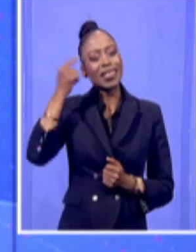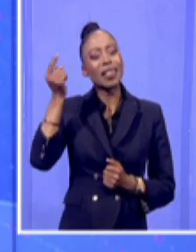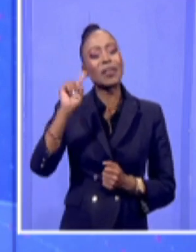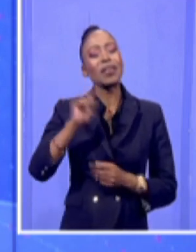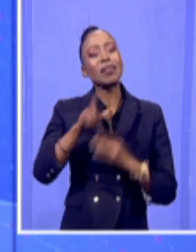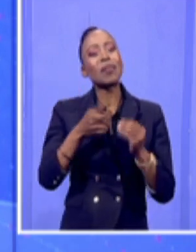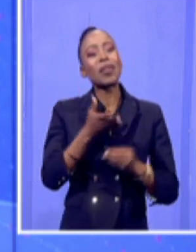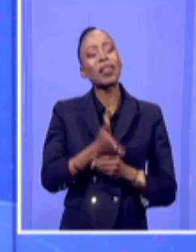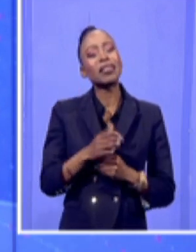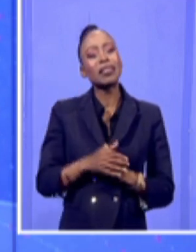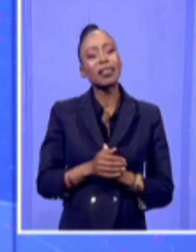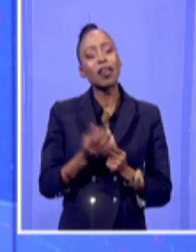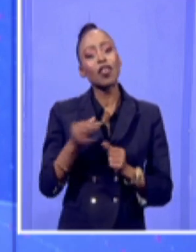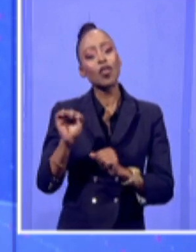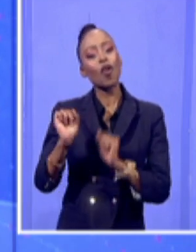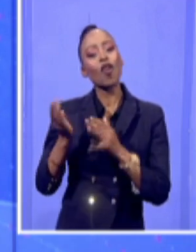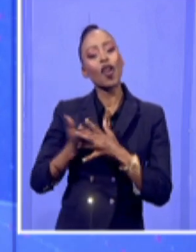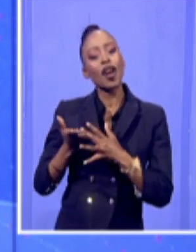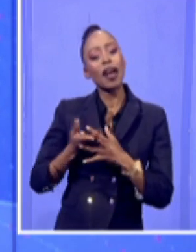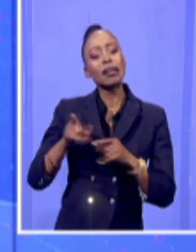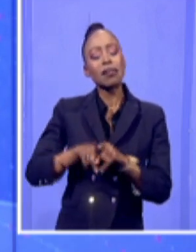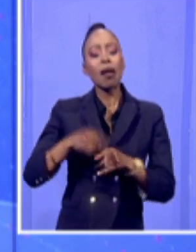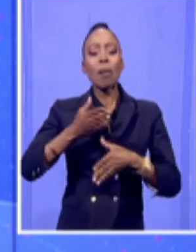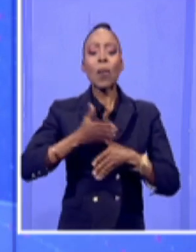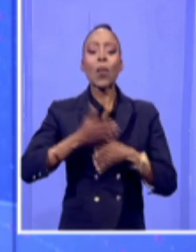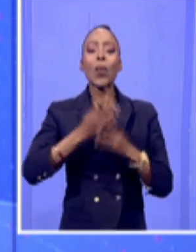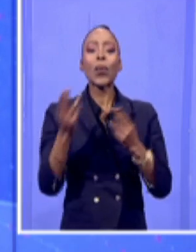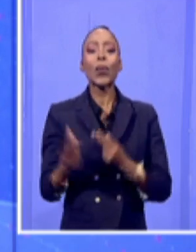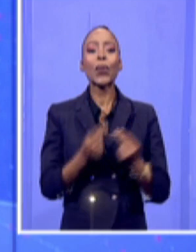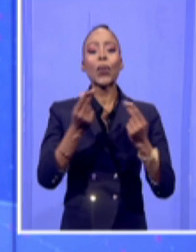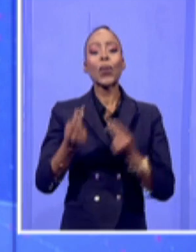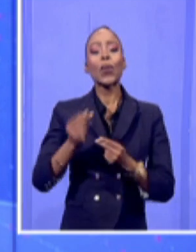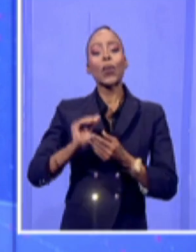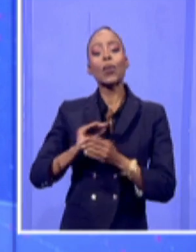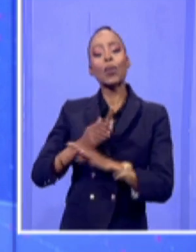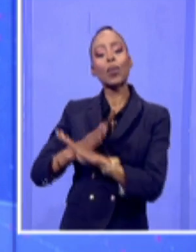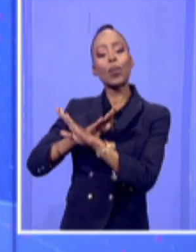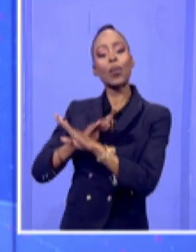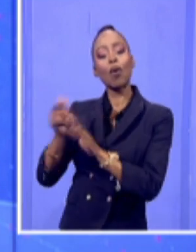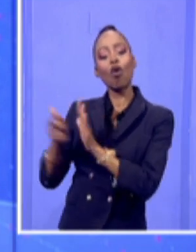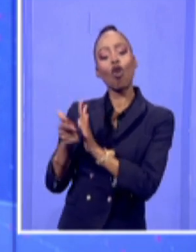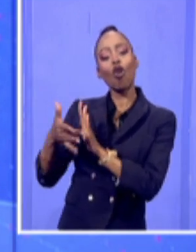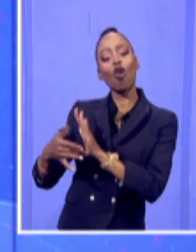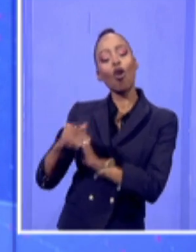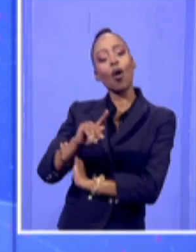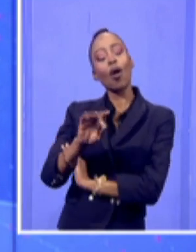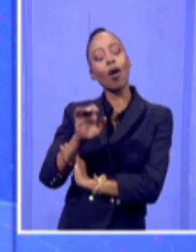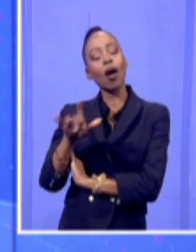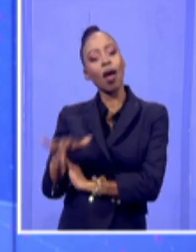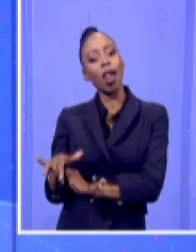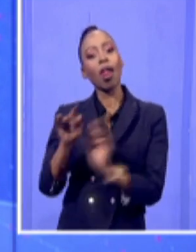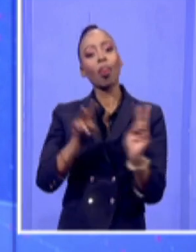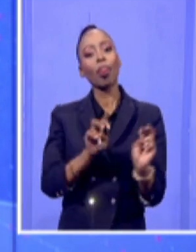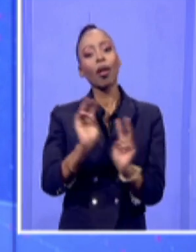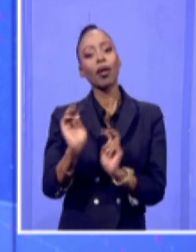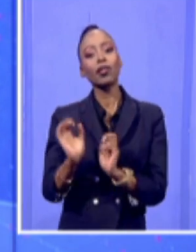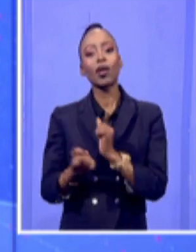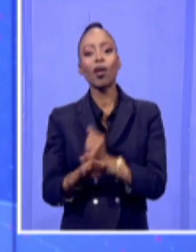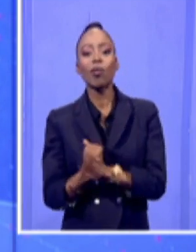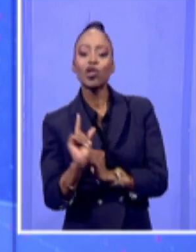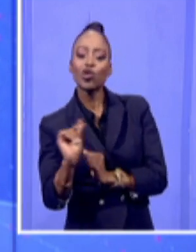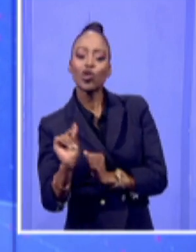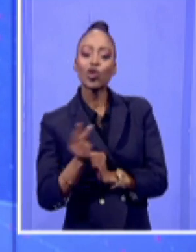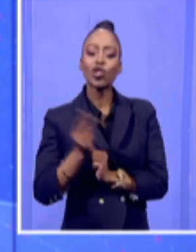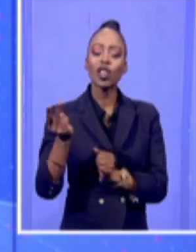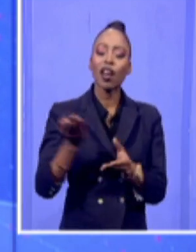then for your case and the work that you're doing in defending Kelly Khumalo in the matter that's upcoming in the second